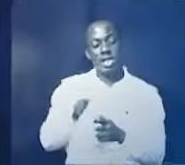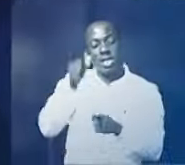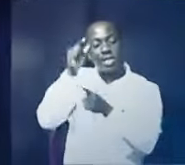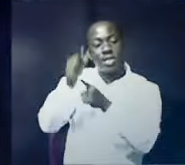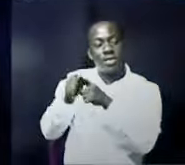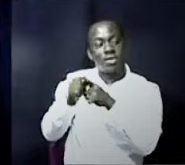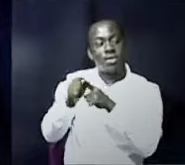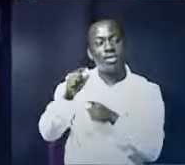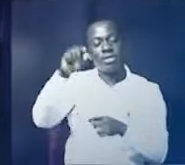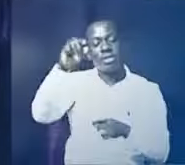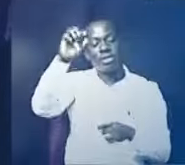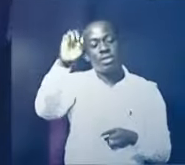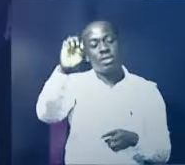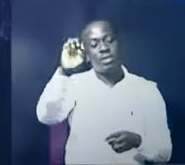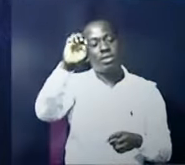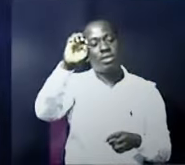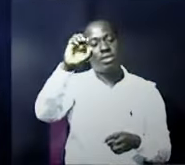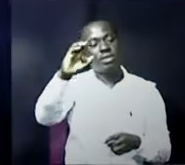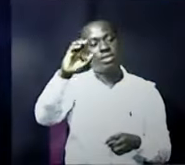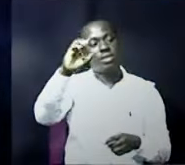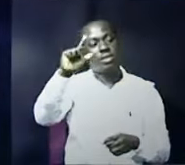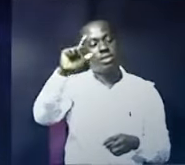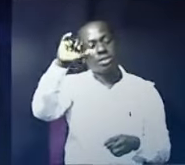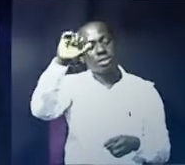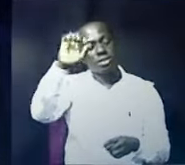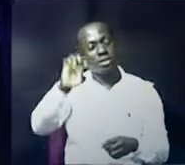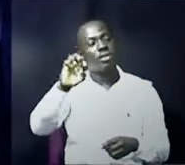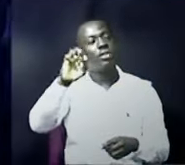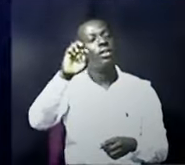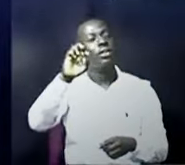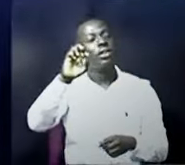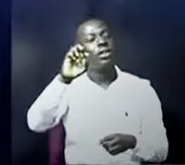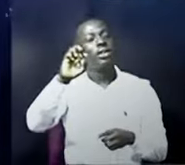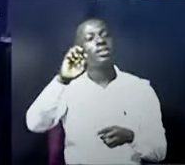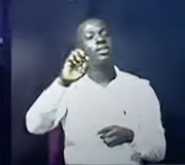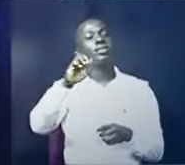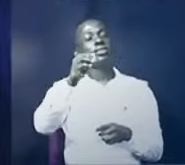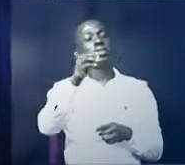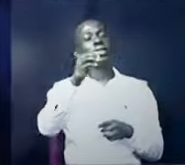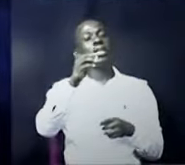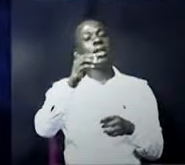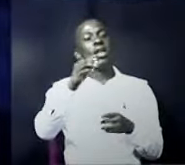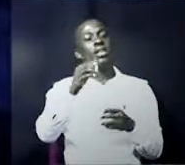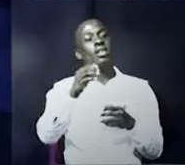is a borrowed term. That is what Alan Scott says.